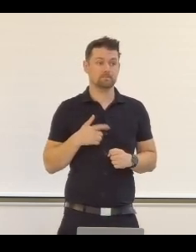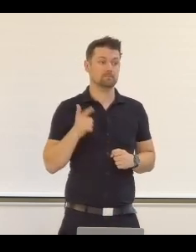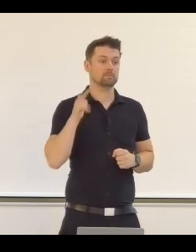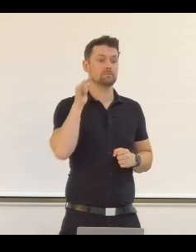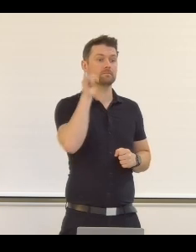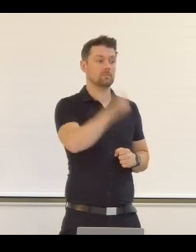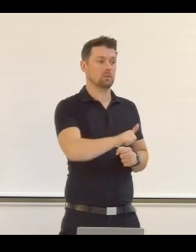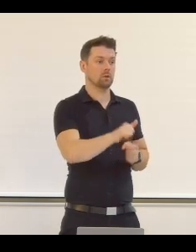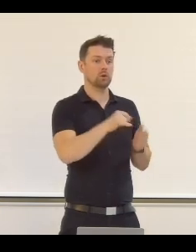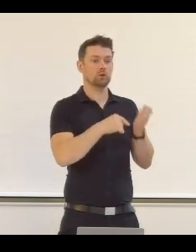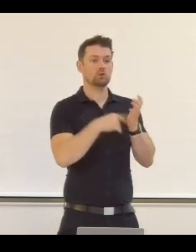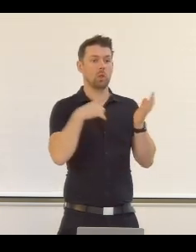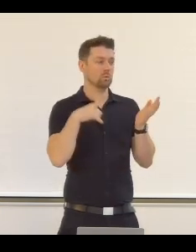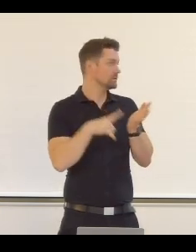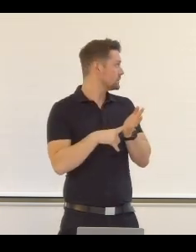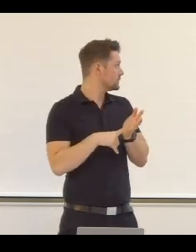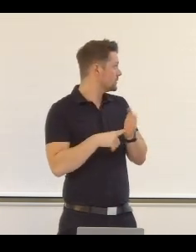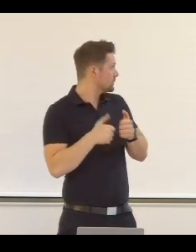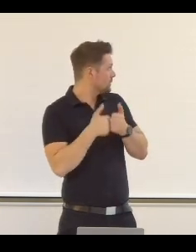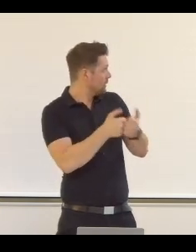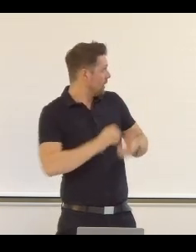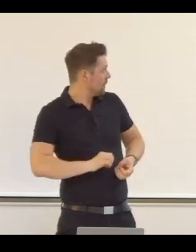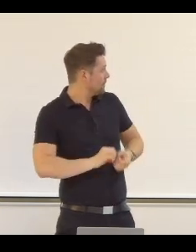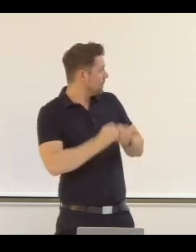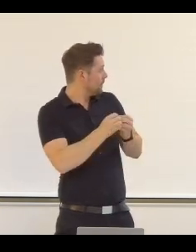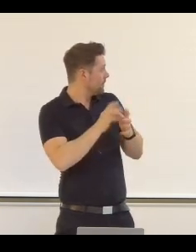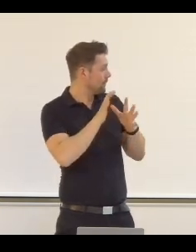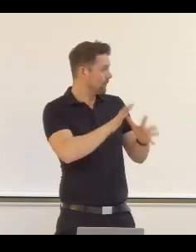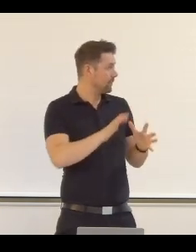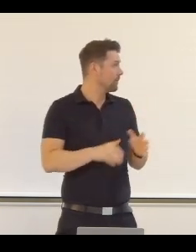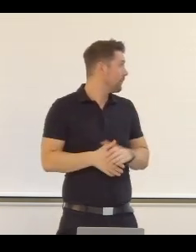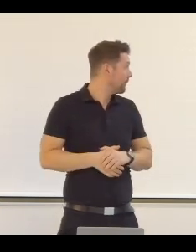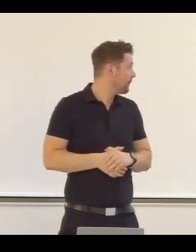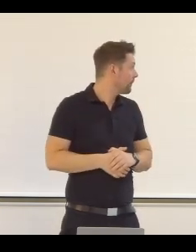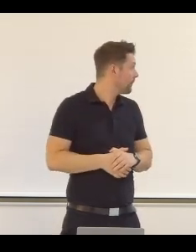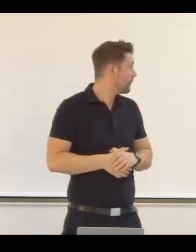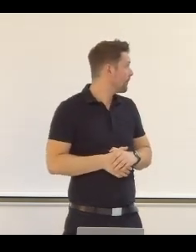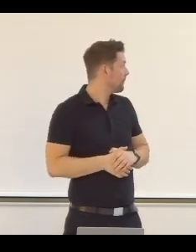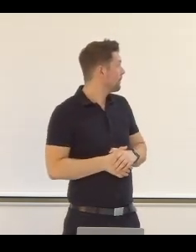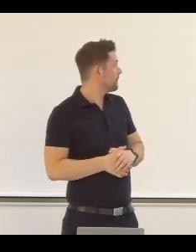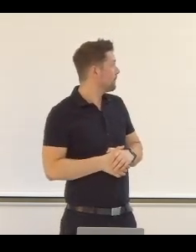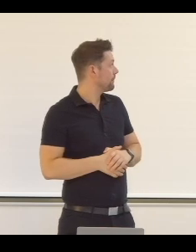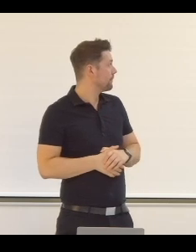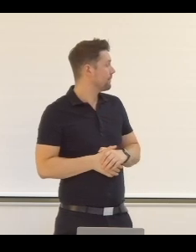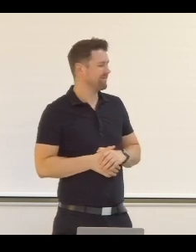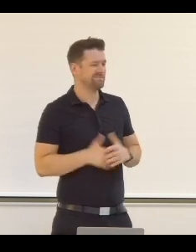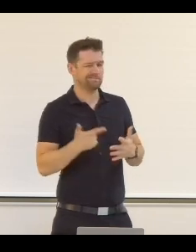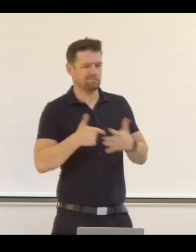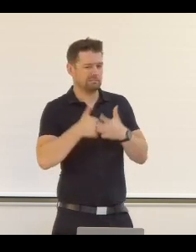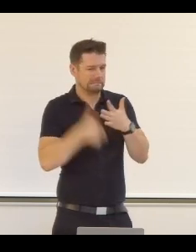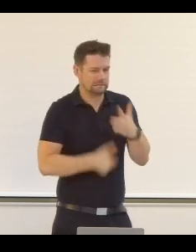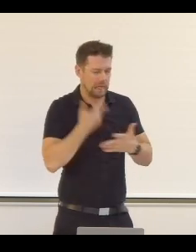to help CNES develop a structure which is called Spaceship FR. And without entering into too much detail,